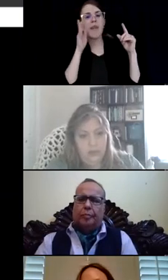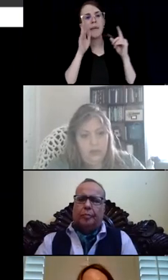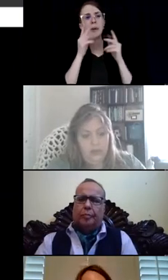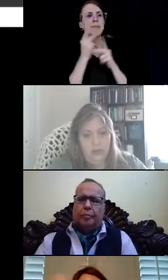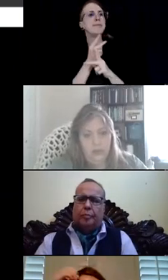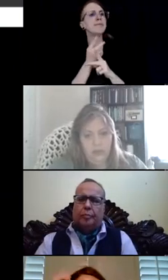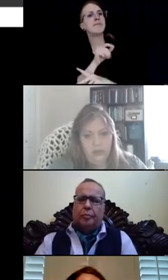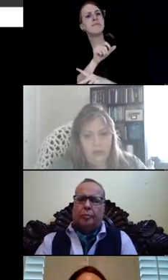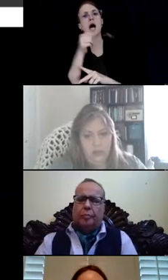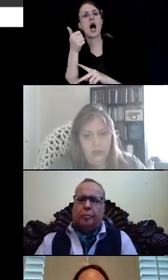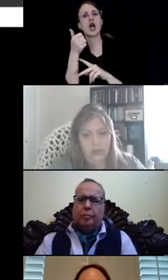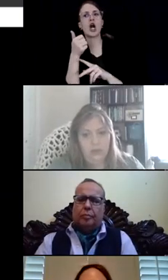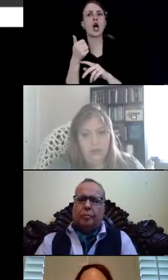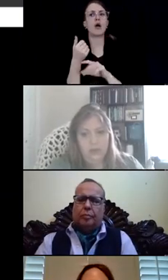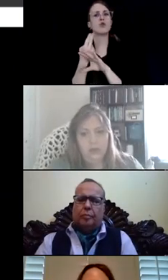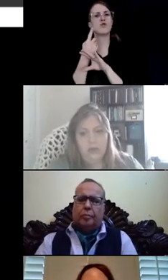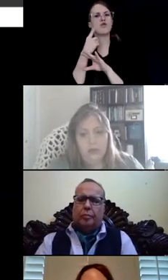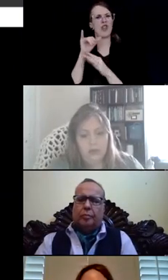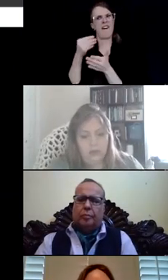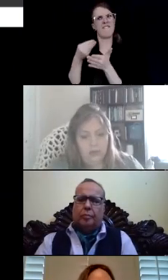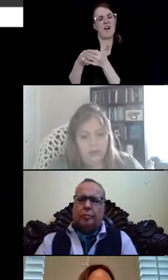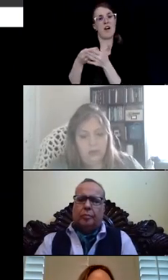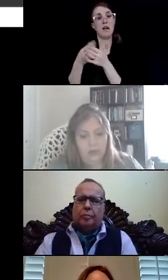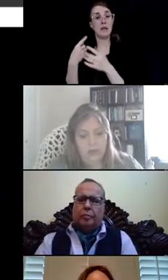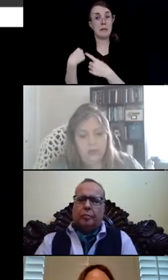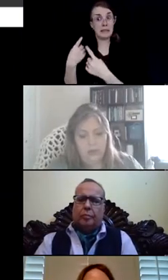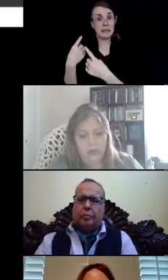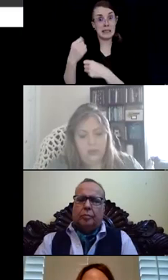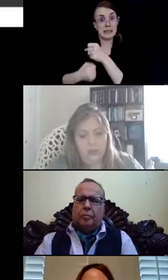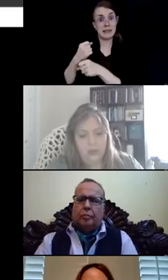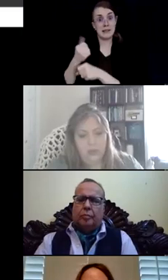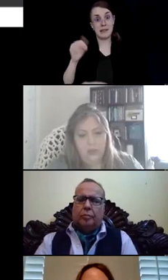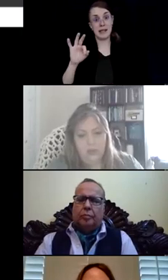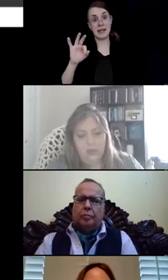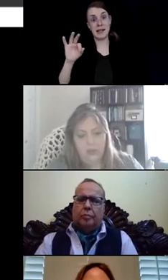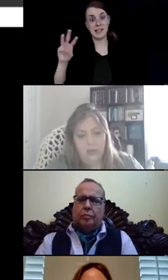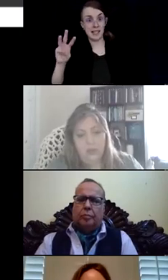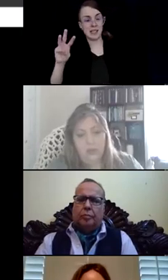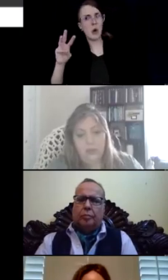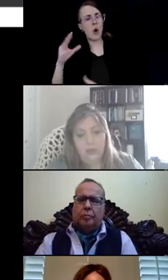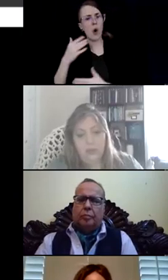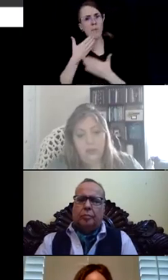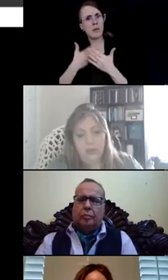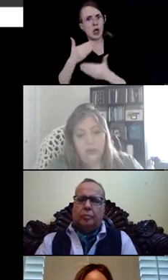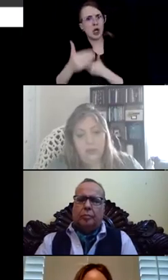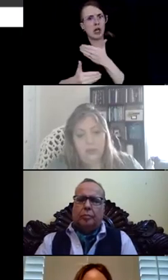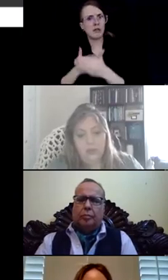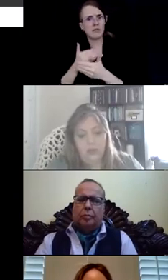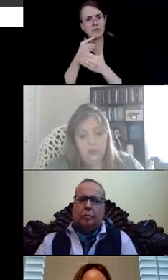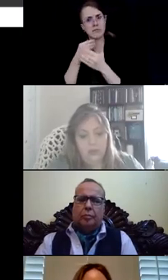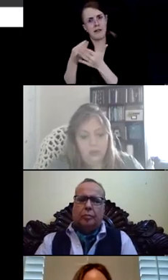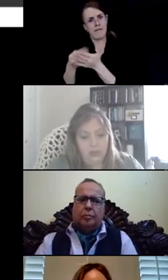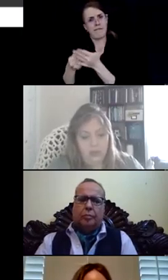pretty good track record since 96 of having this program funded. And you can see on the right there, that